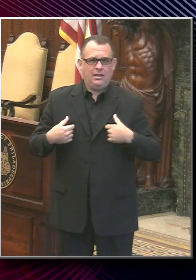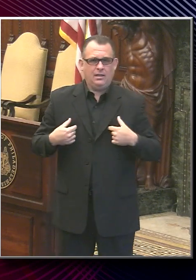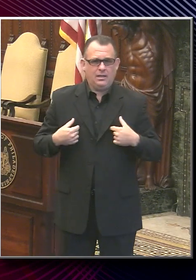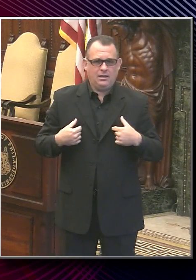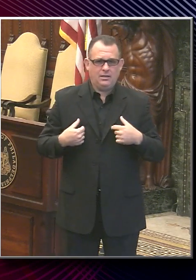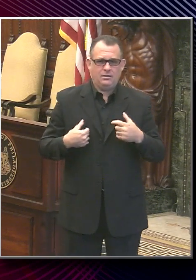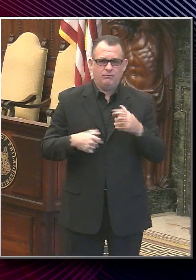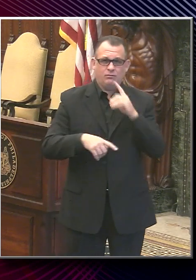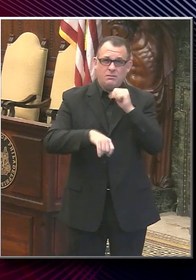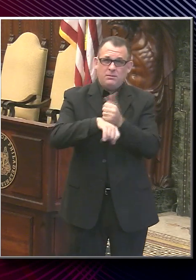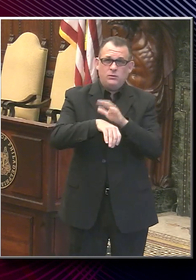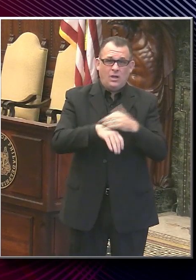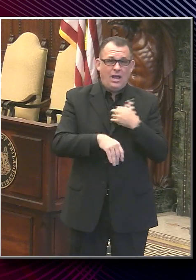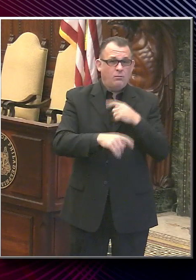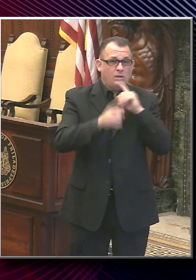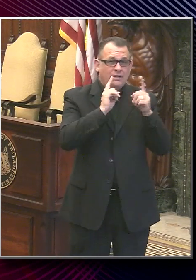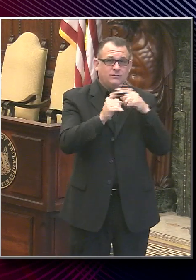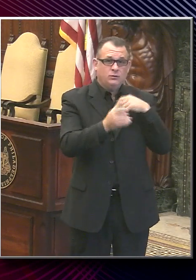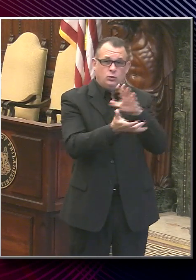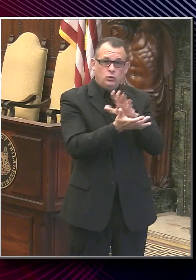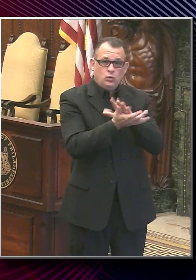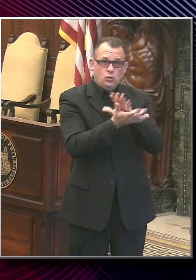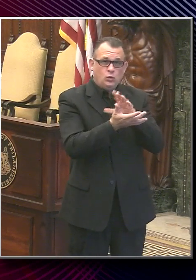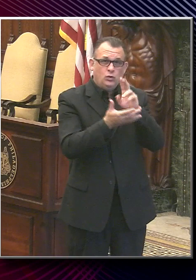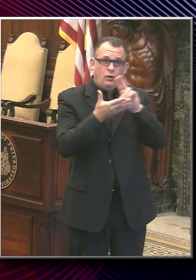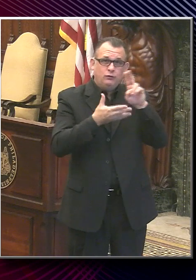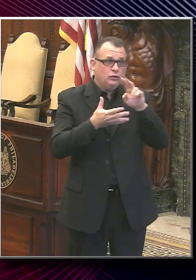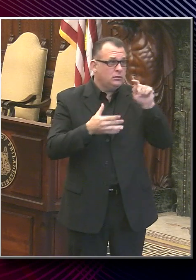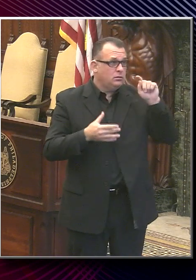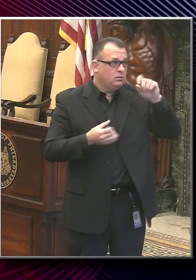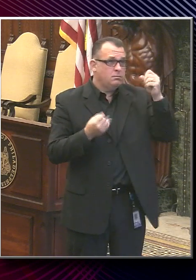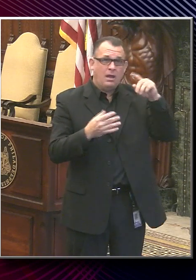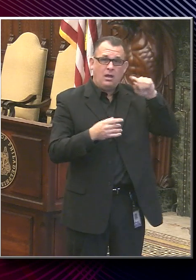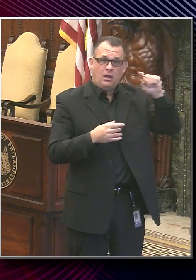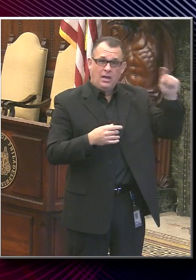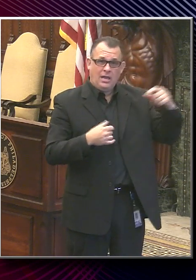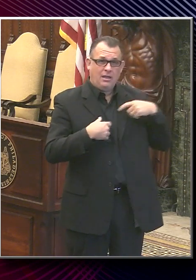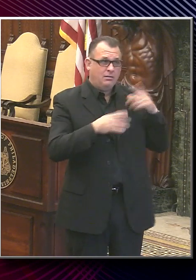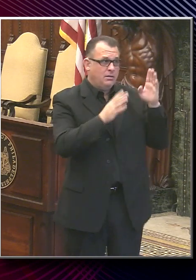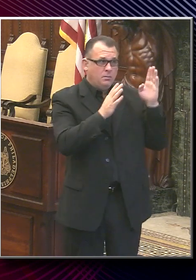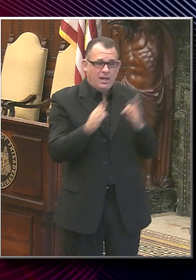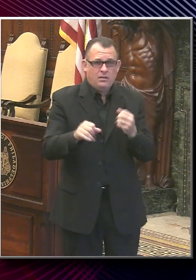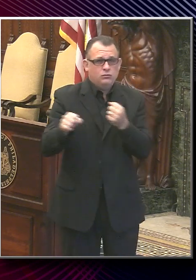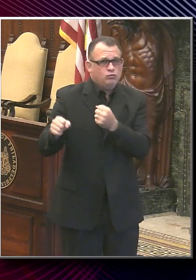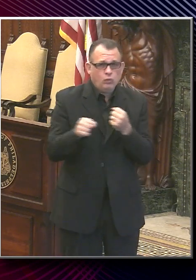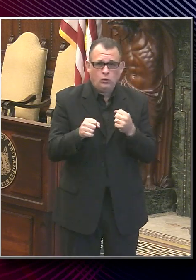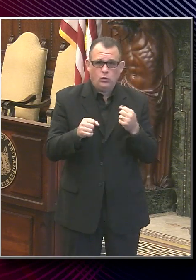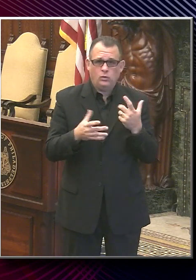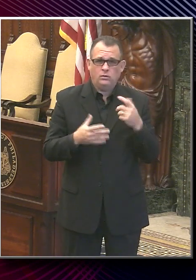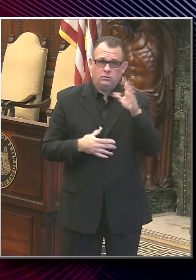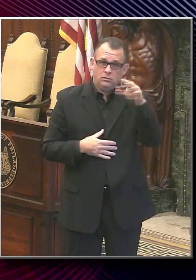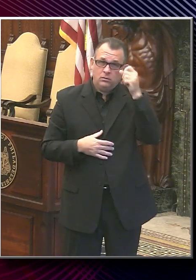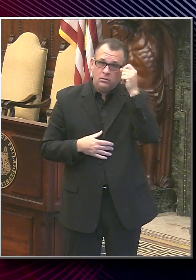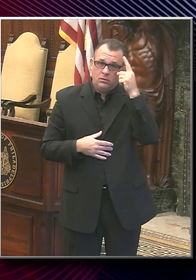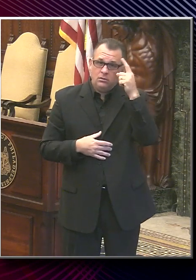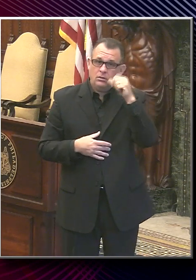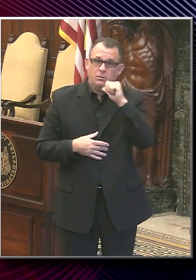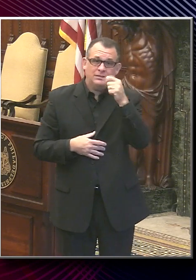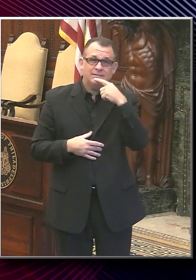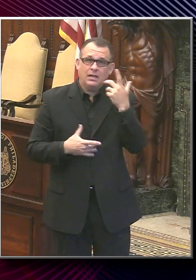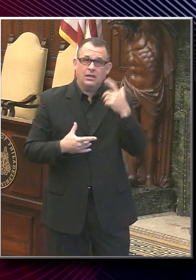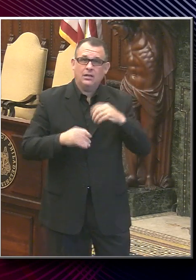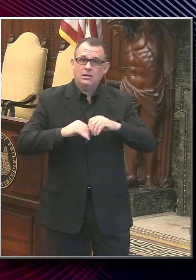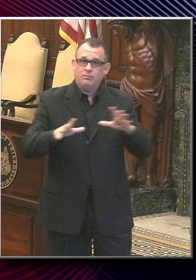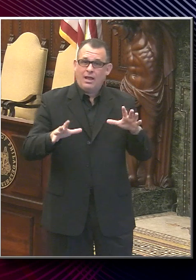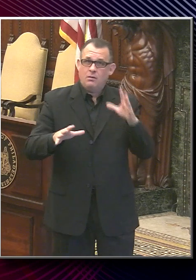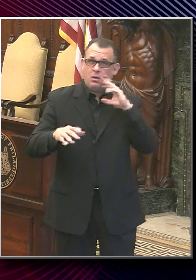conversations with the colleges and universities in Philadelphia, that that their plans are strong. Not to say that there won't be a spread on campus, there probably will be,